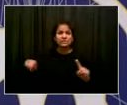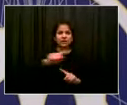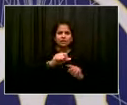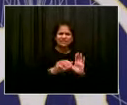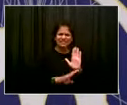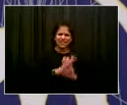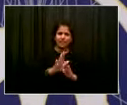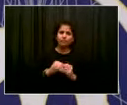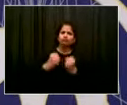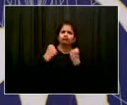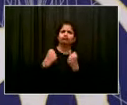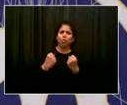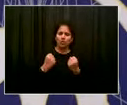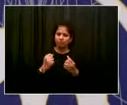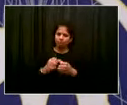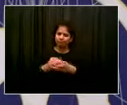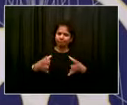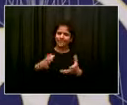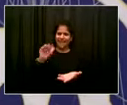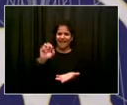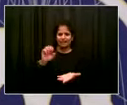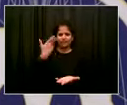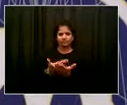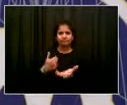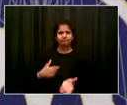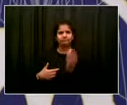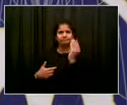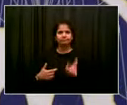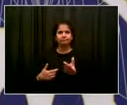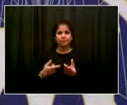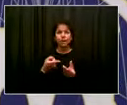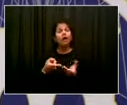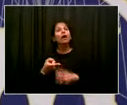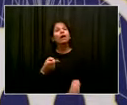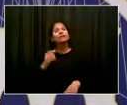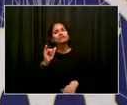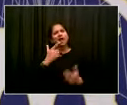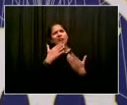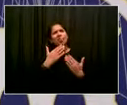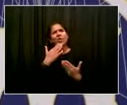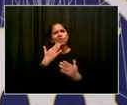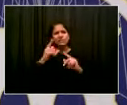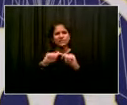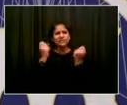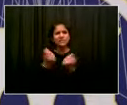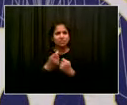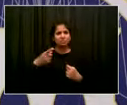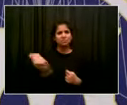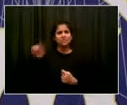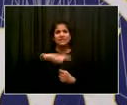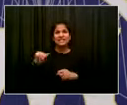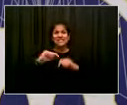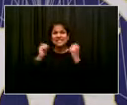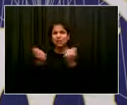really blessed with the team that consider the members of our community, much like family, to take it so tremendously personal.